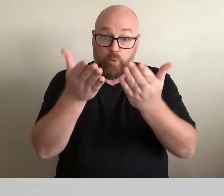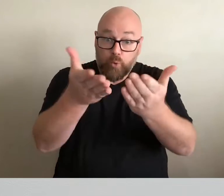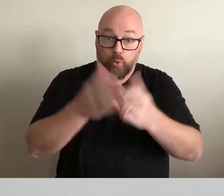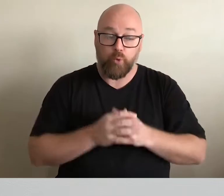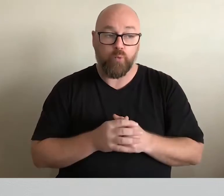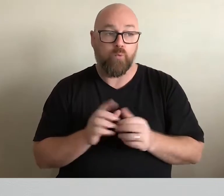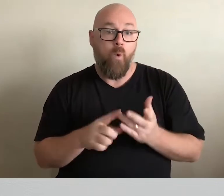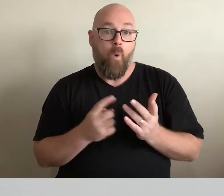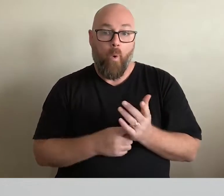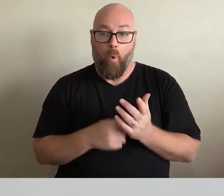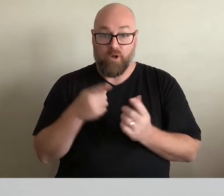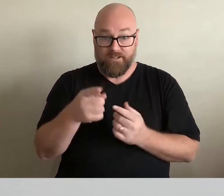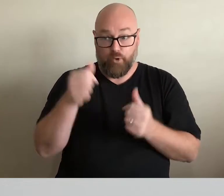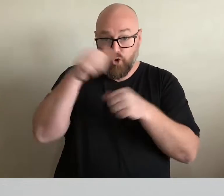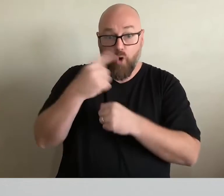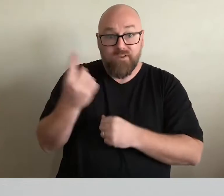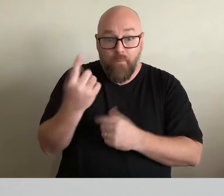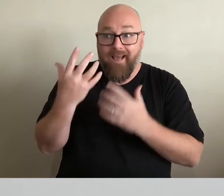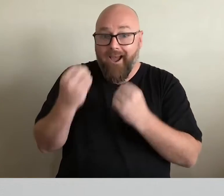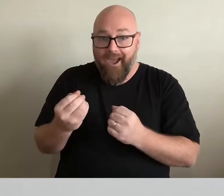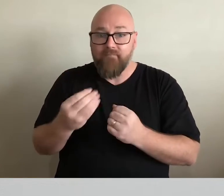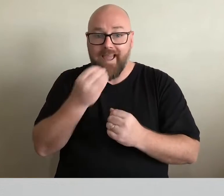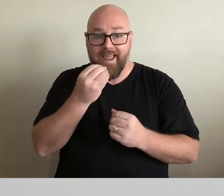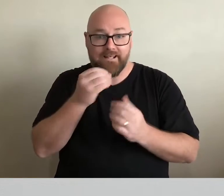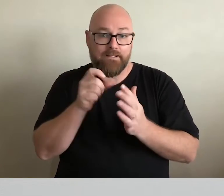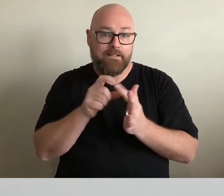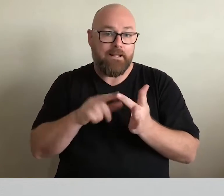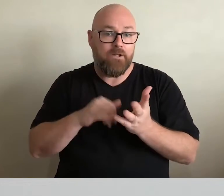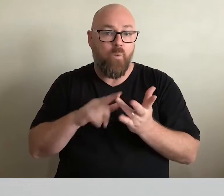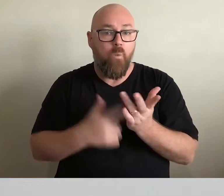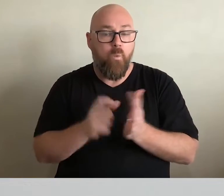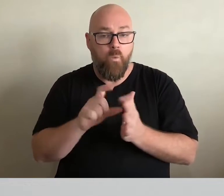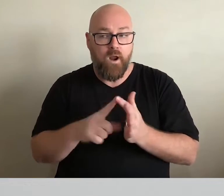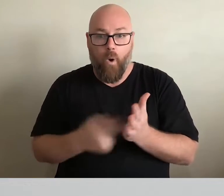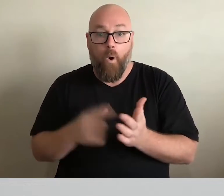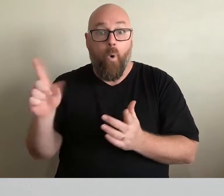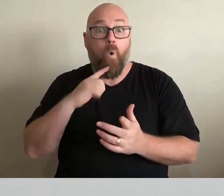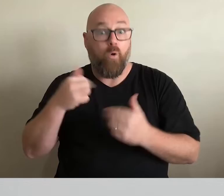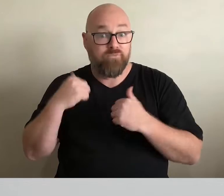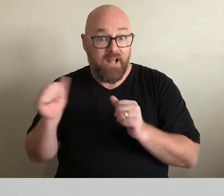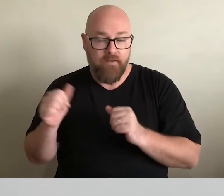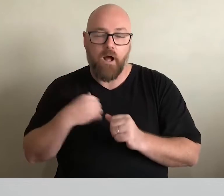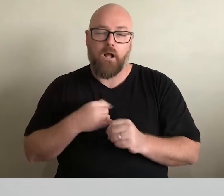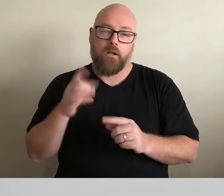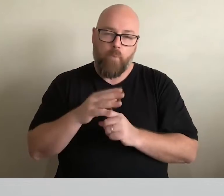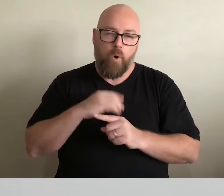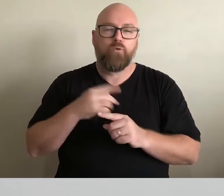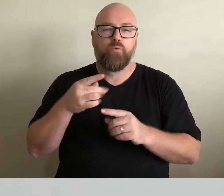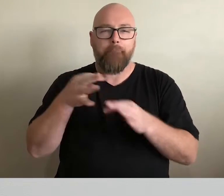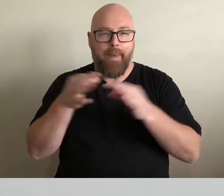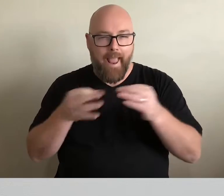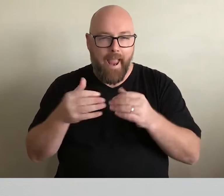or someone close to you has an eating disorder or is in recovery from an eating disorder, it's important to plan ahead and try and prepare